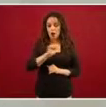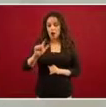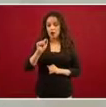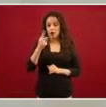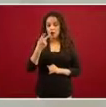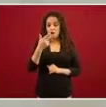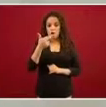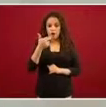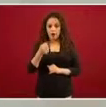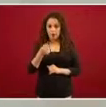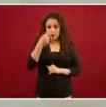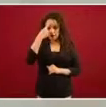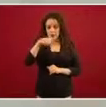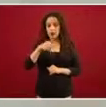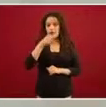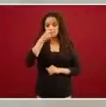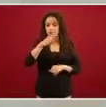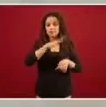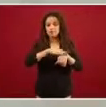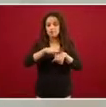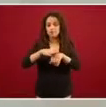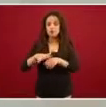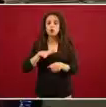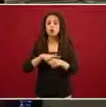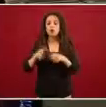of a highly systematic process.